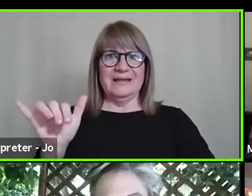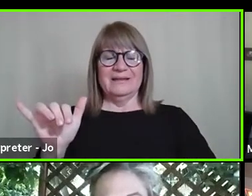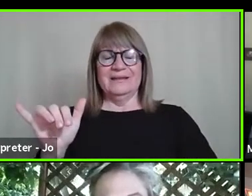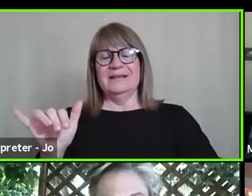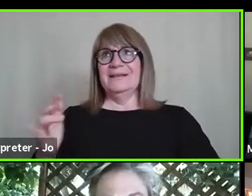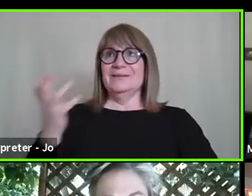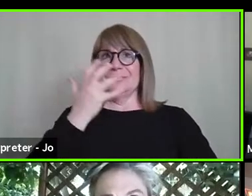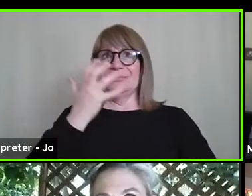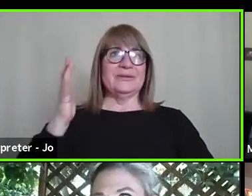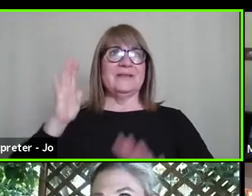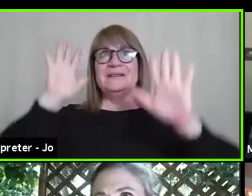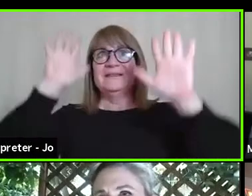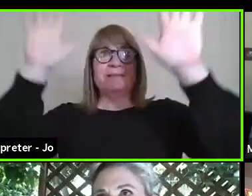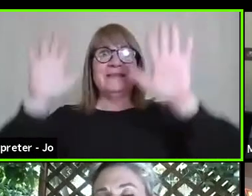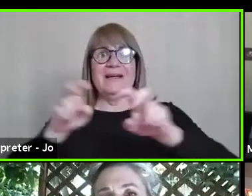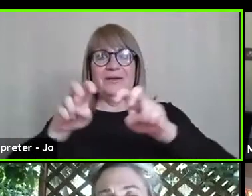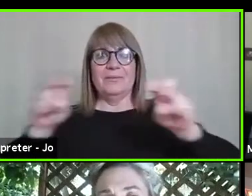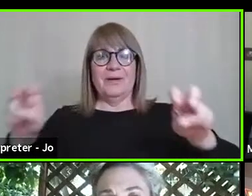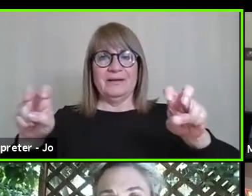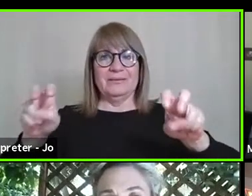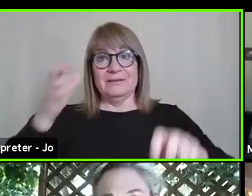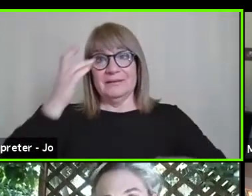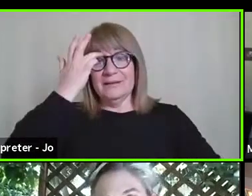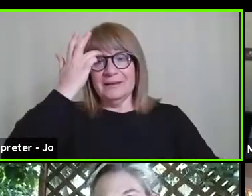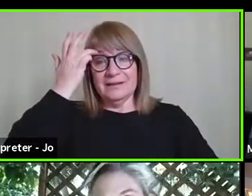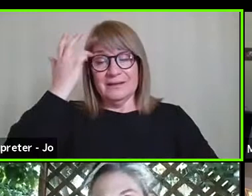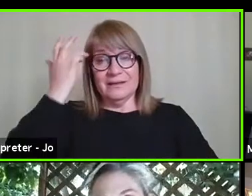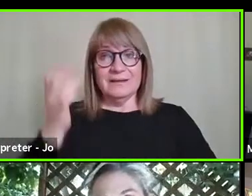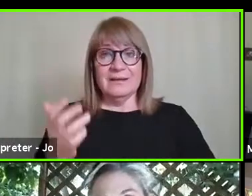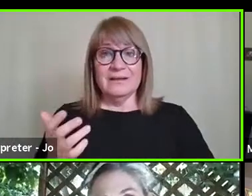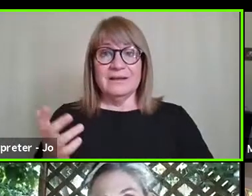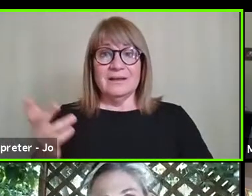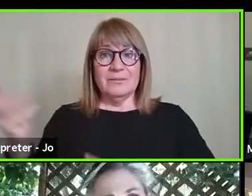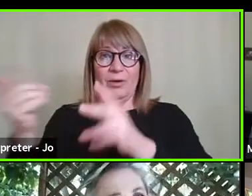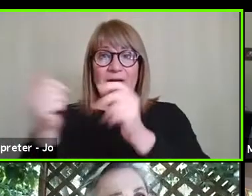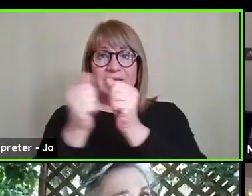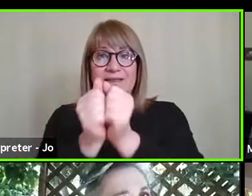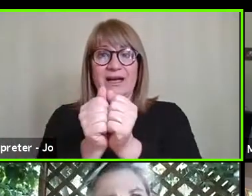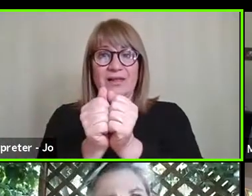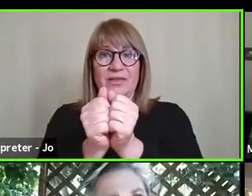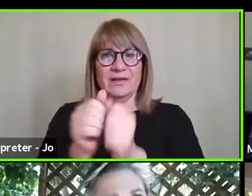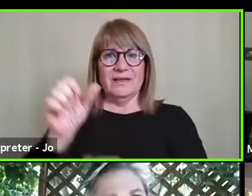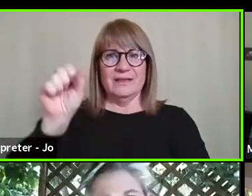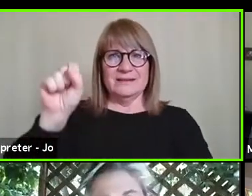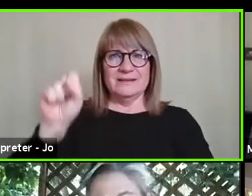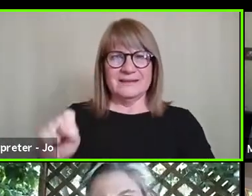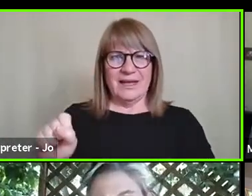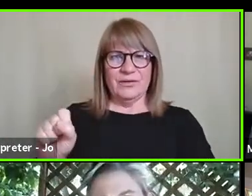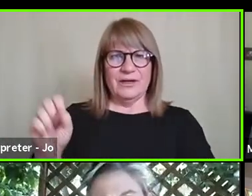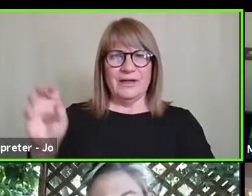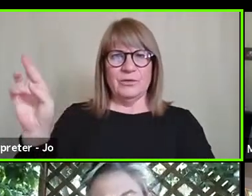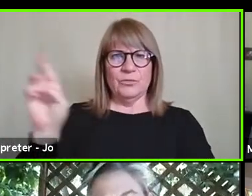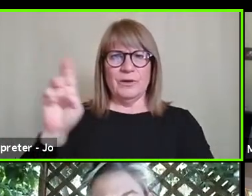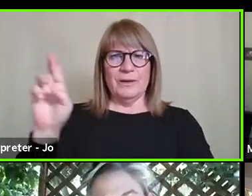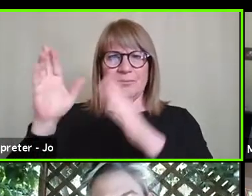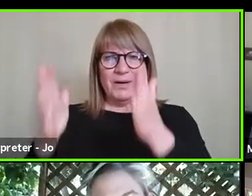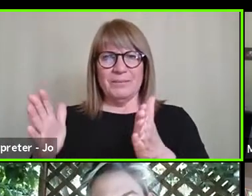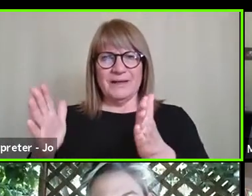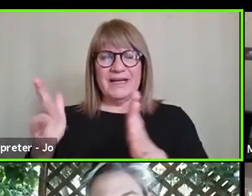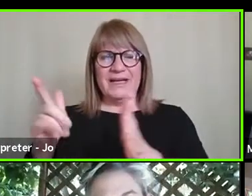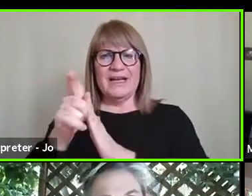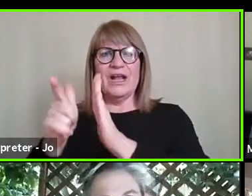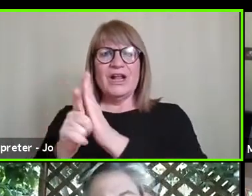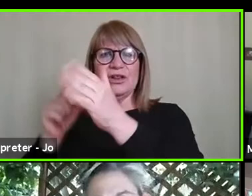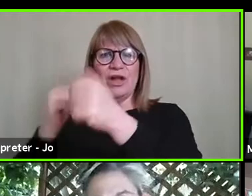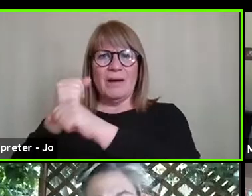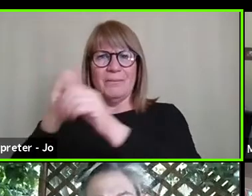panel for this especially right now um it brought together southern republican lawmakers who have support